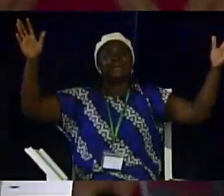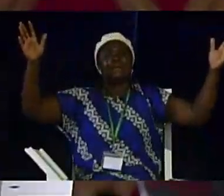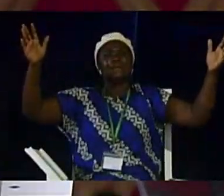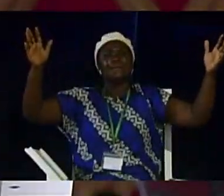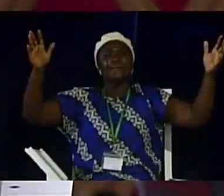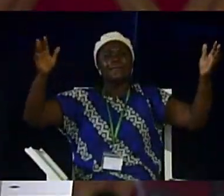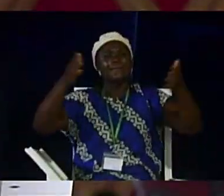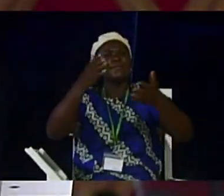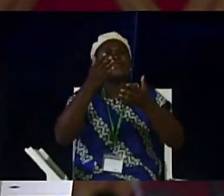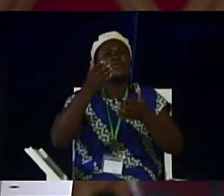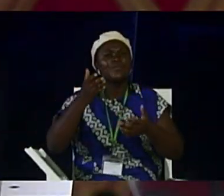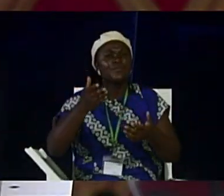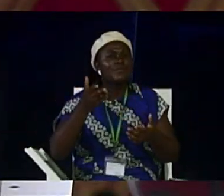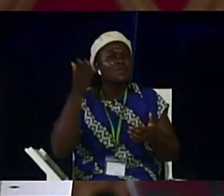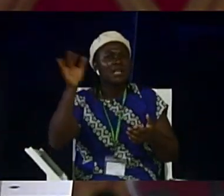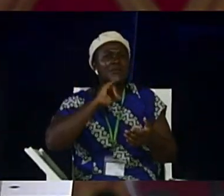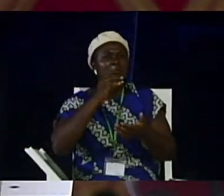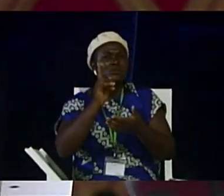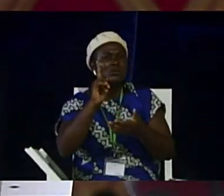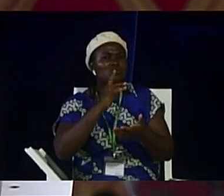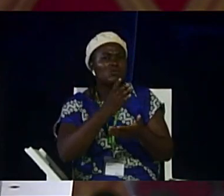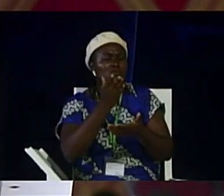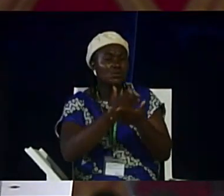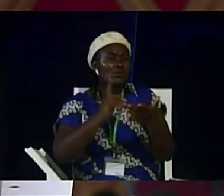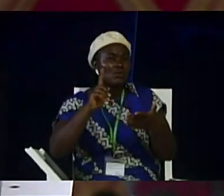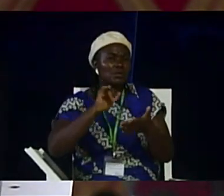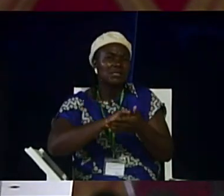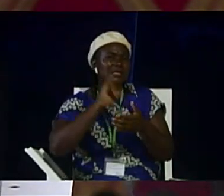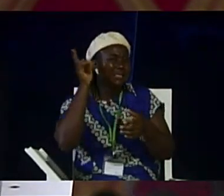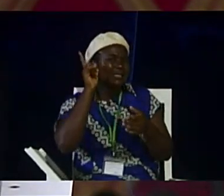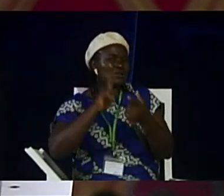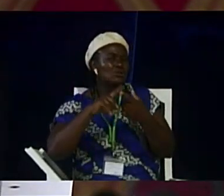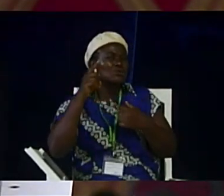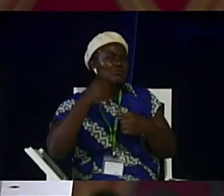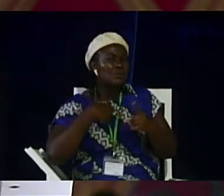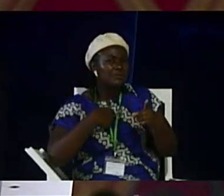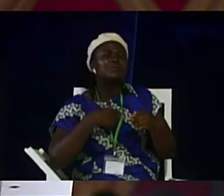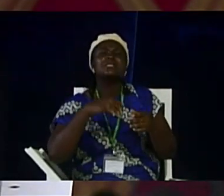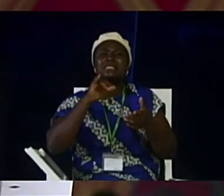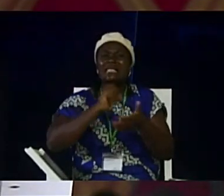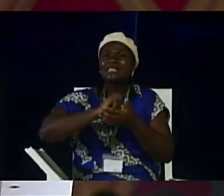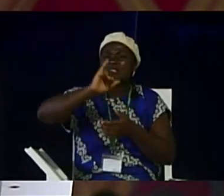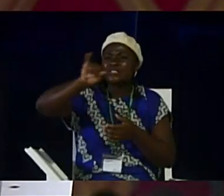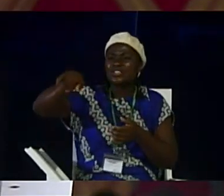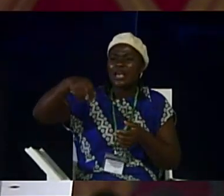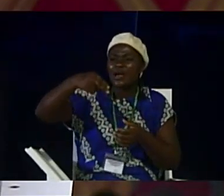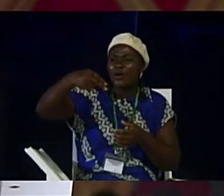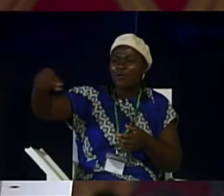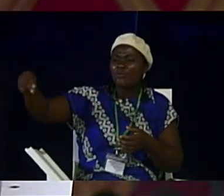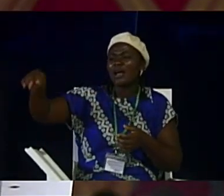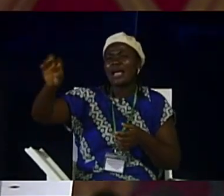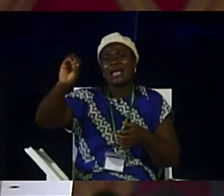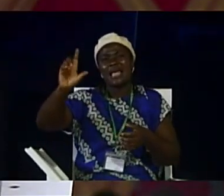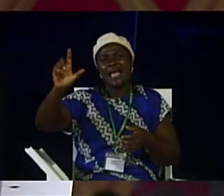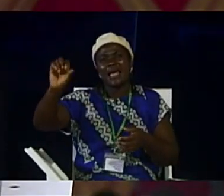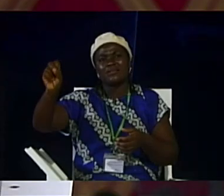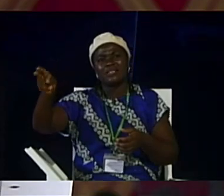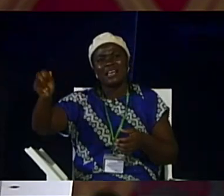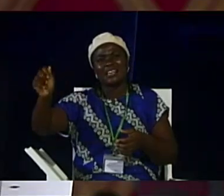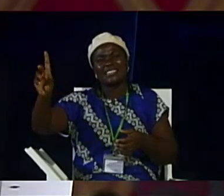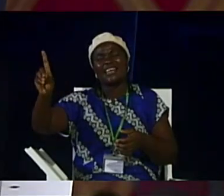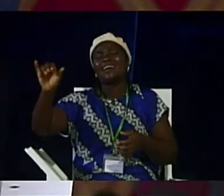For someone that's listening to me, that Jehovah El Shaddai is going to open his storehouse to